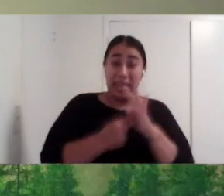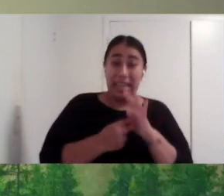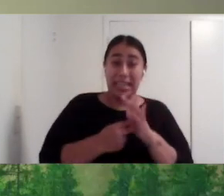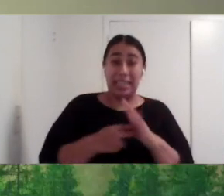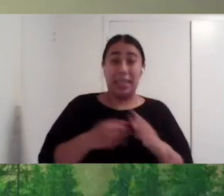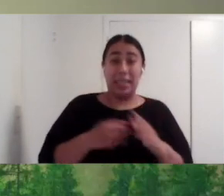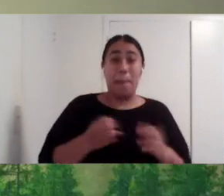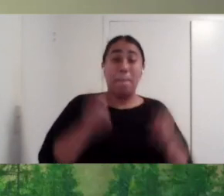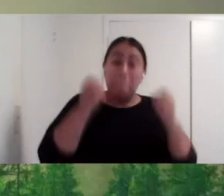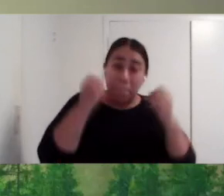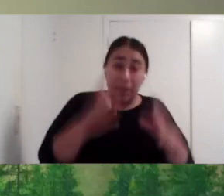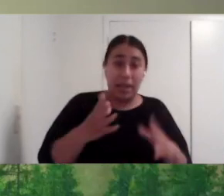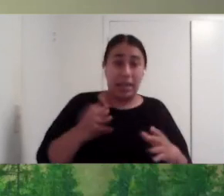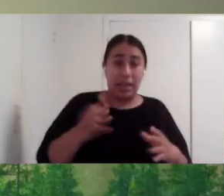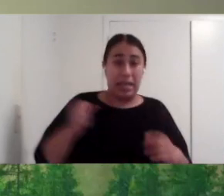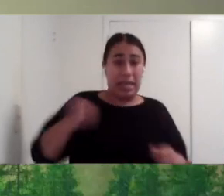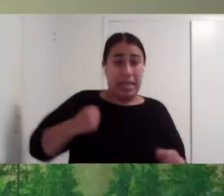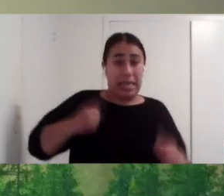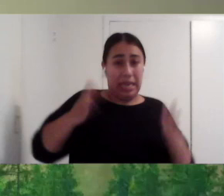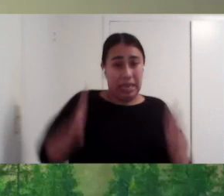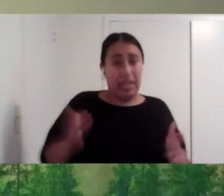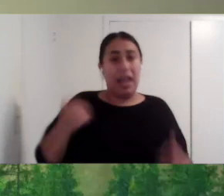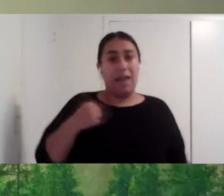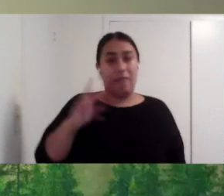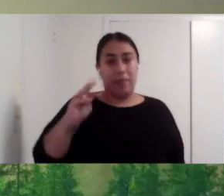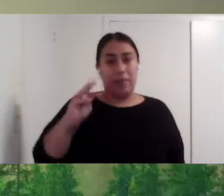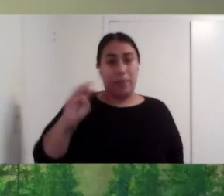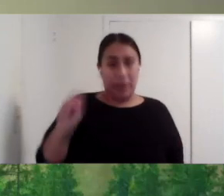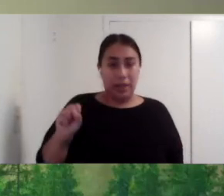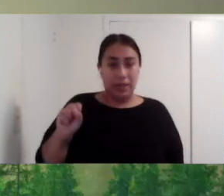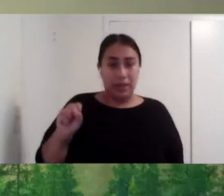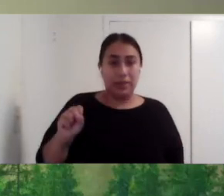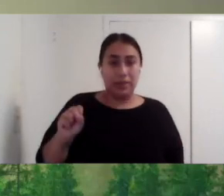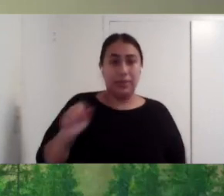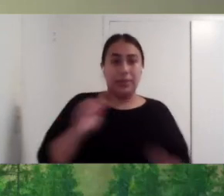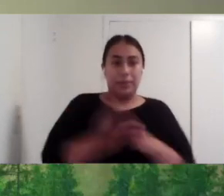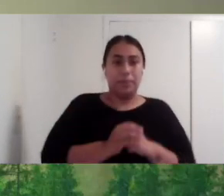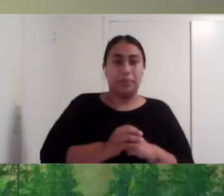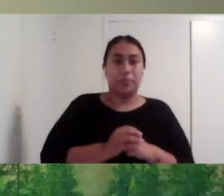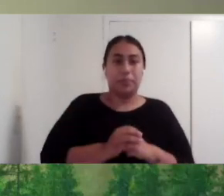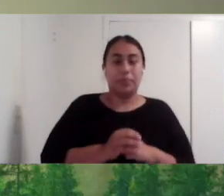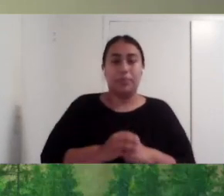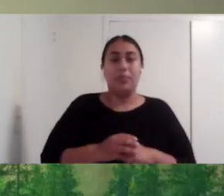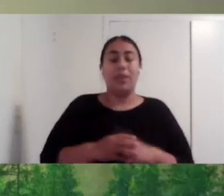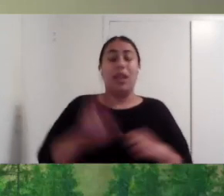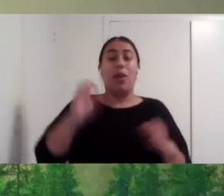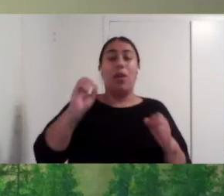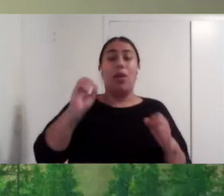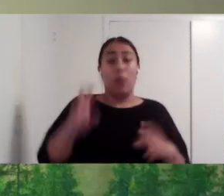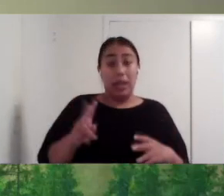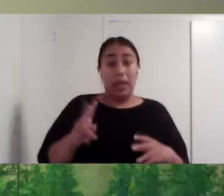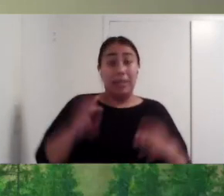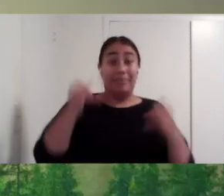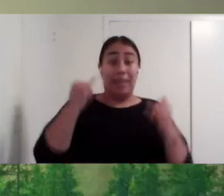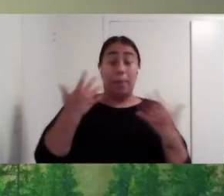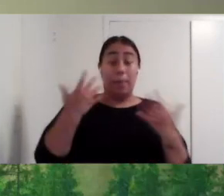About 25% of patients with MS have been found to have a small mutation in an area of their